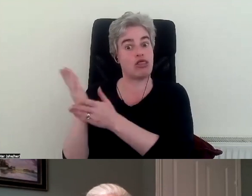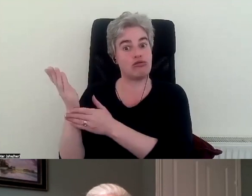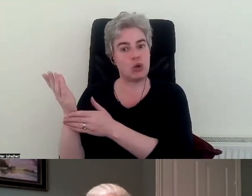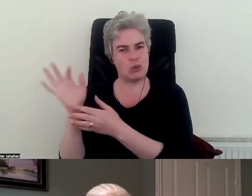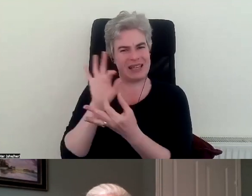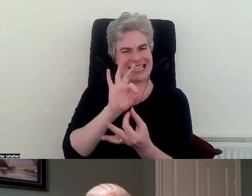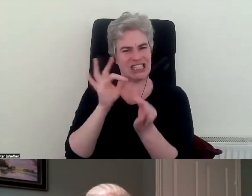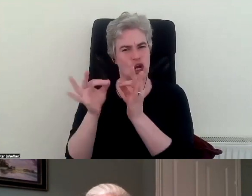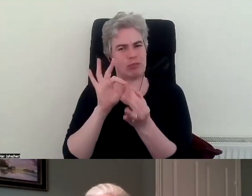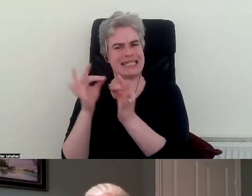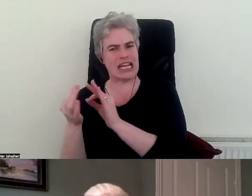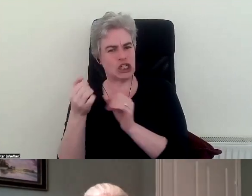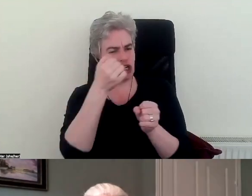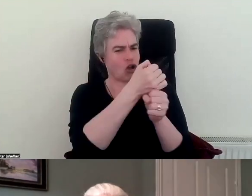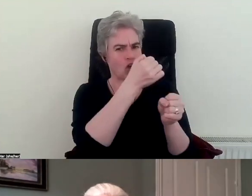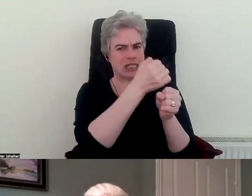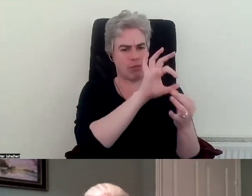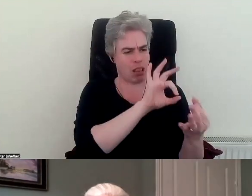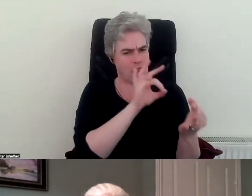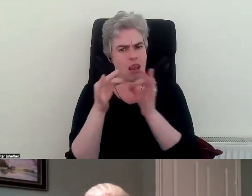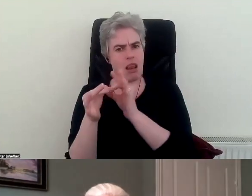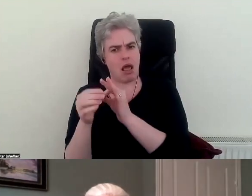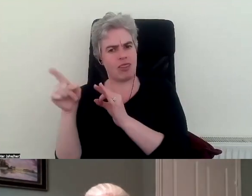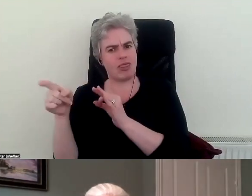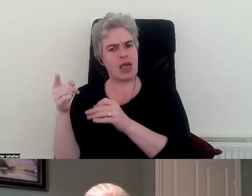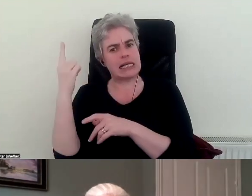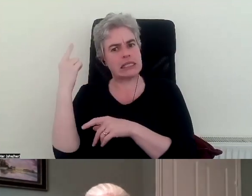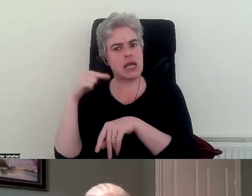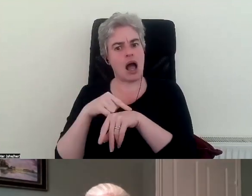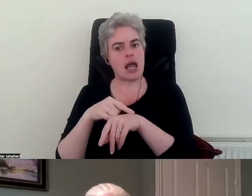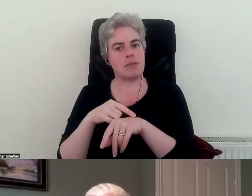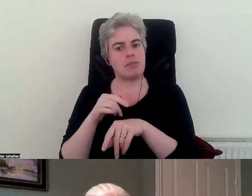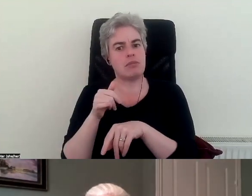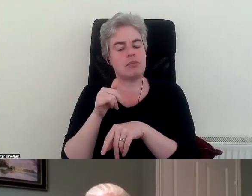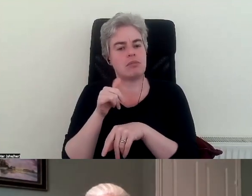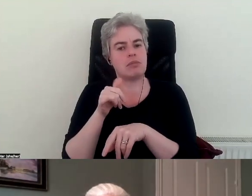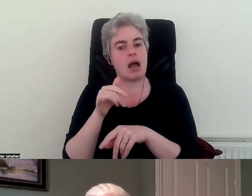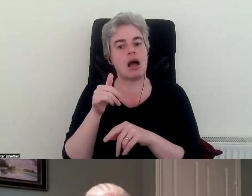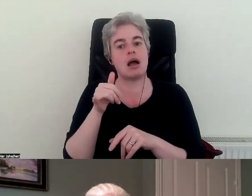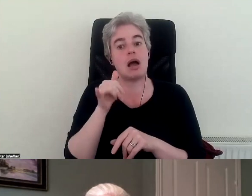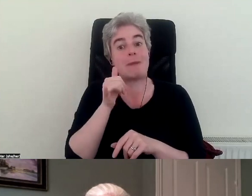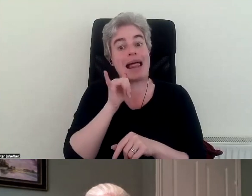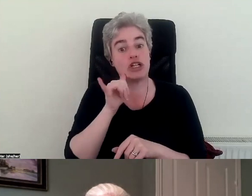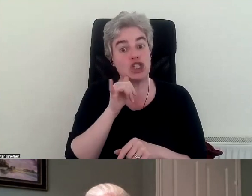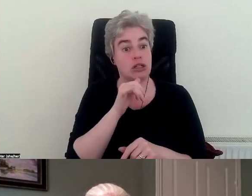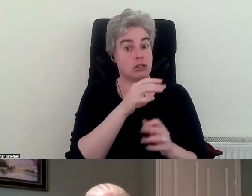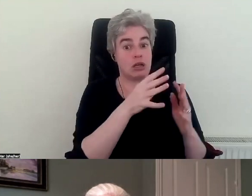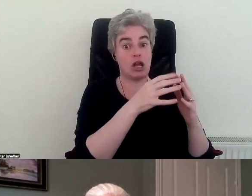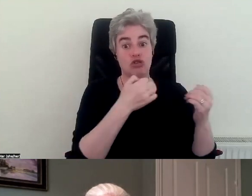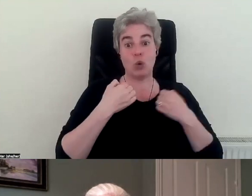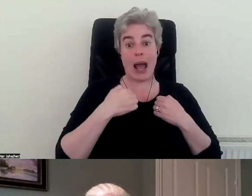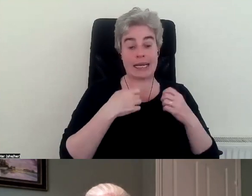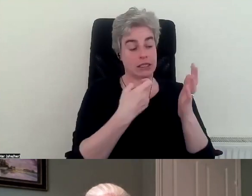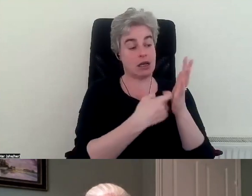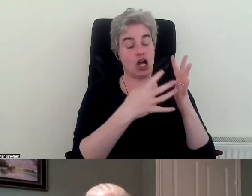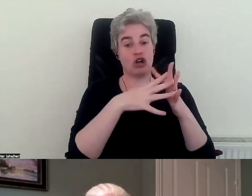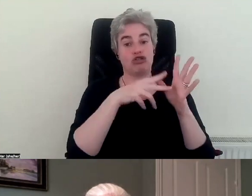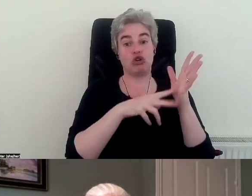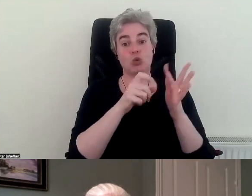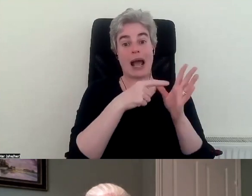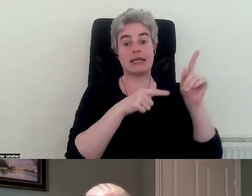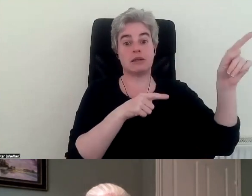interpretation of the gospel in what was the Belgian Rwanda, which became the East African Revival,